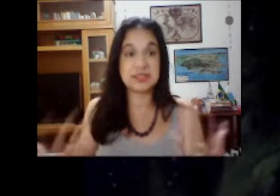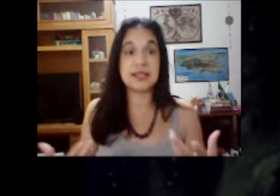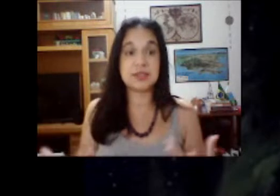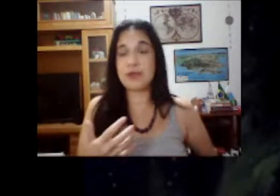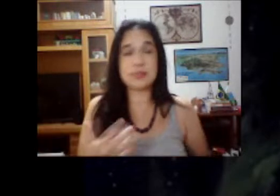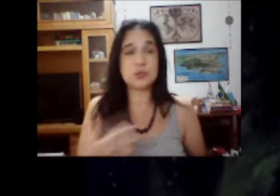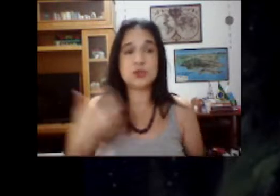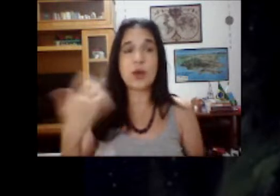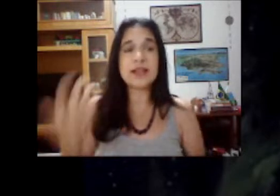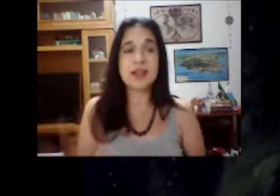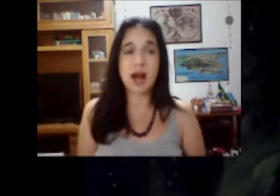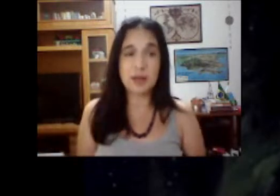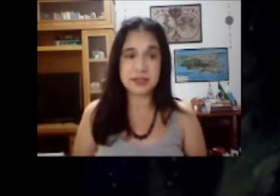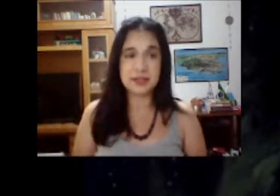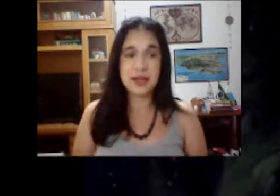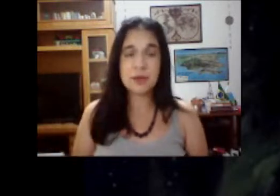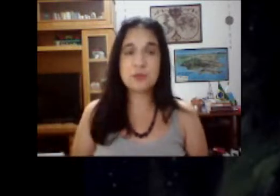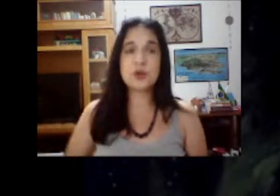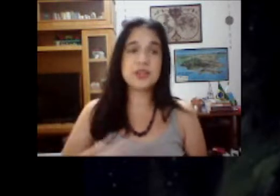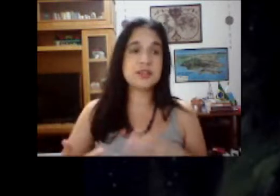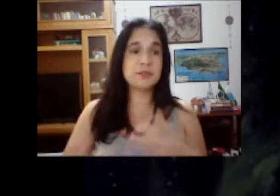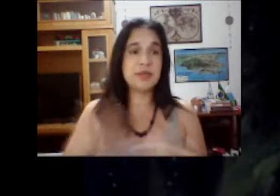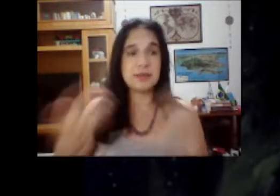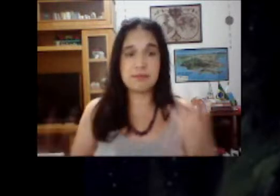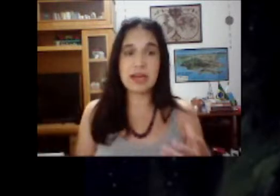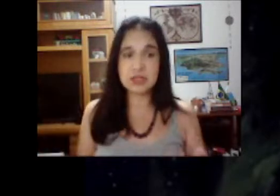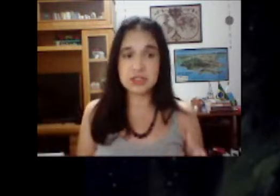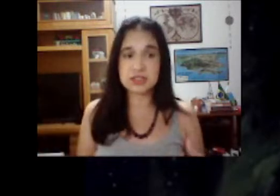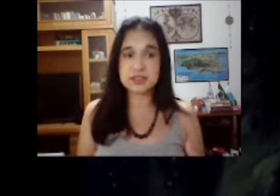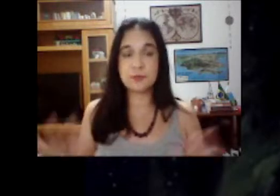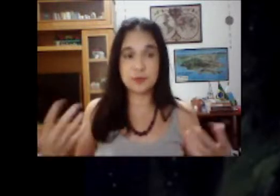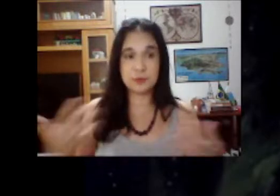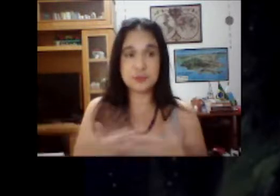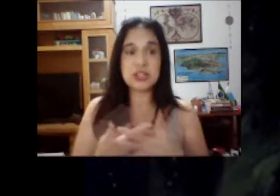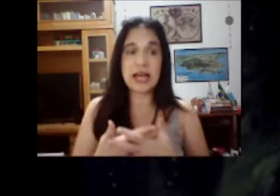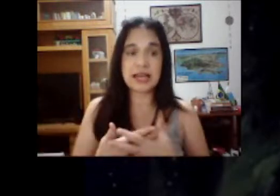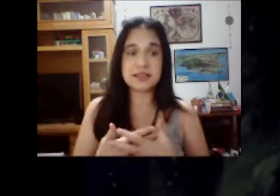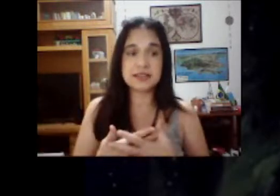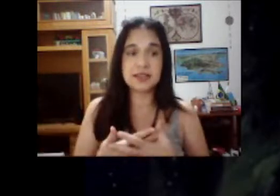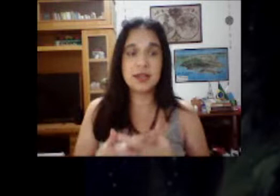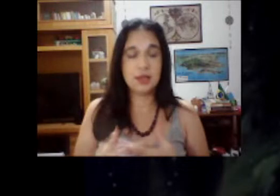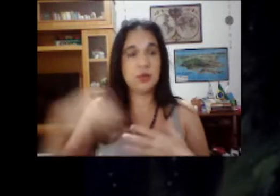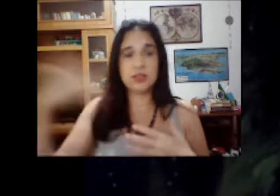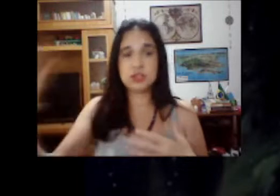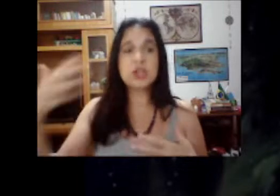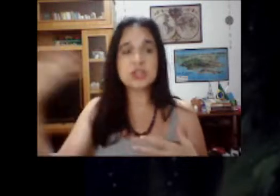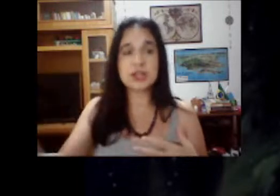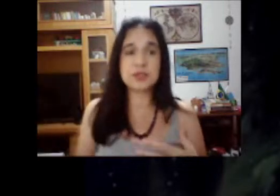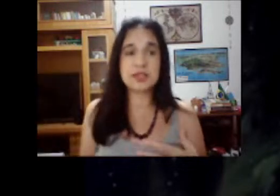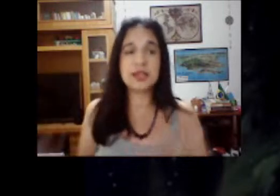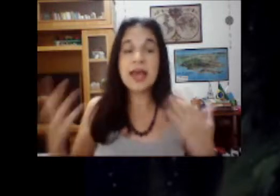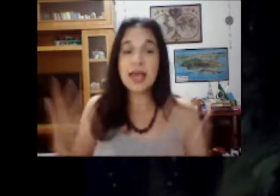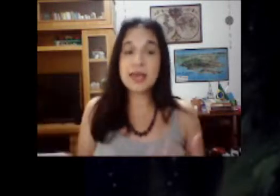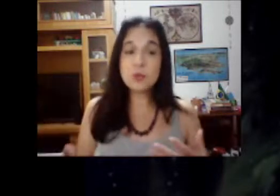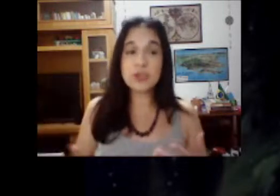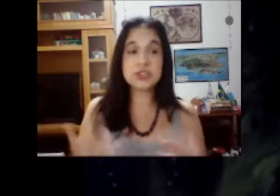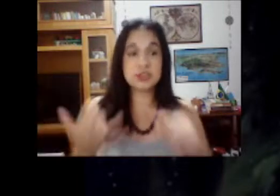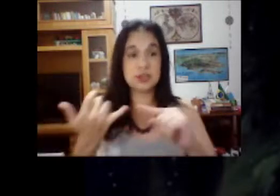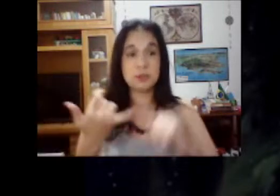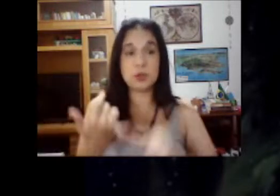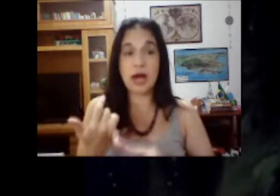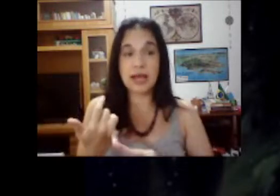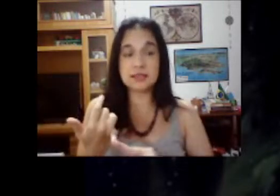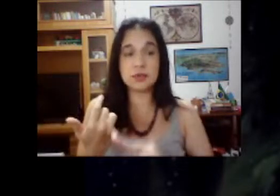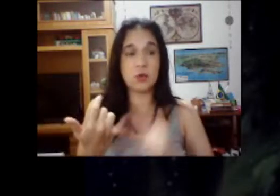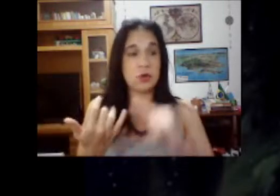such as this, it was quite common for there to be marriages officialized, you know, in the church and everything, in which